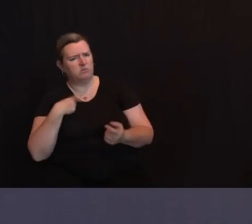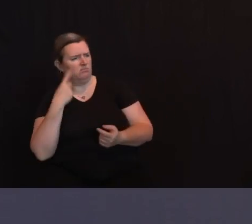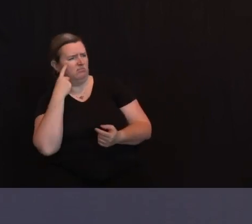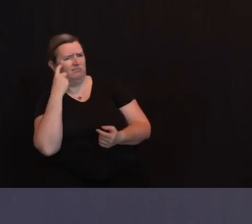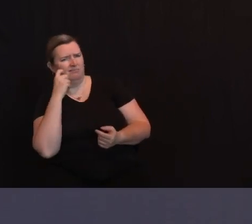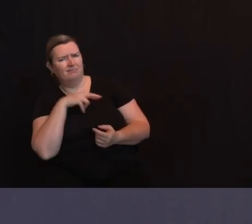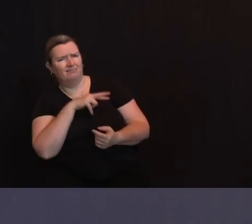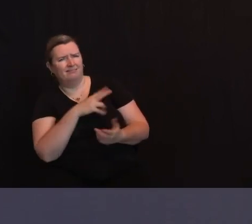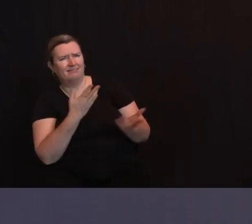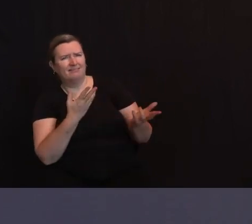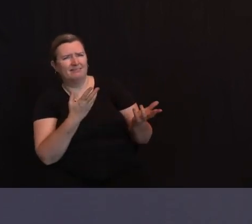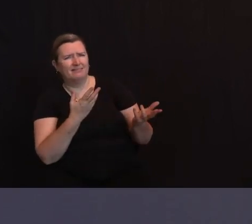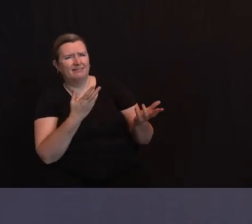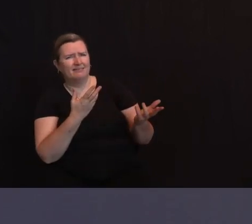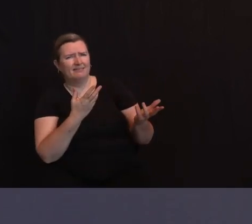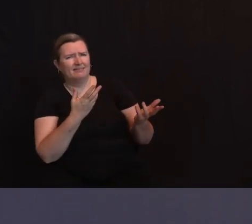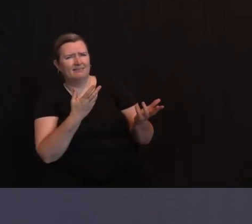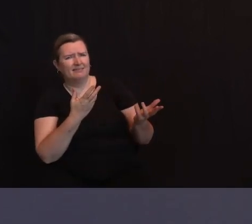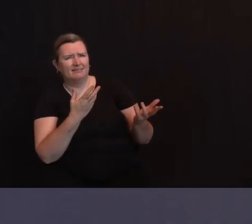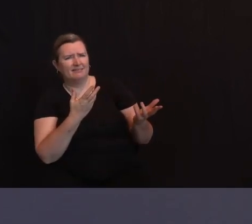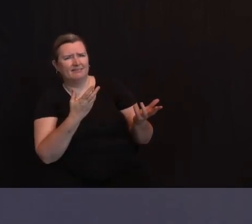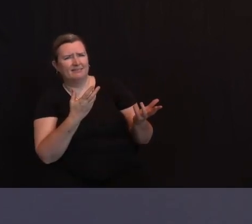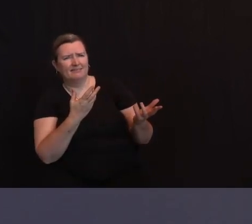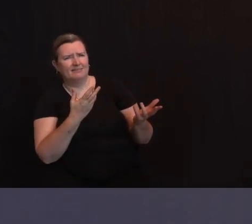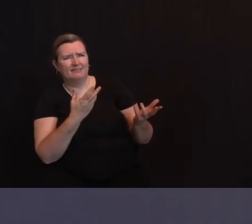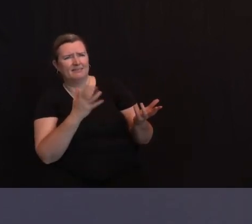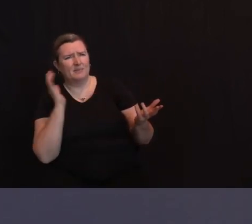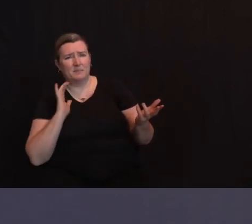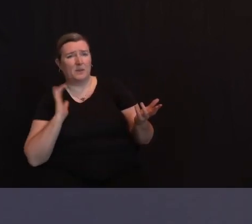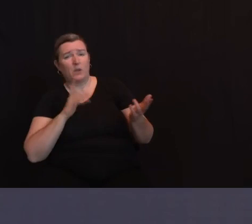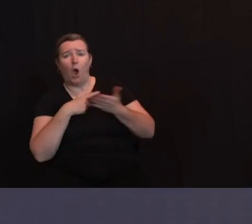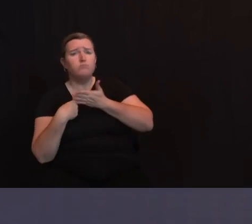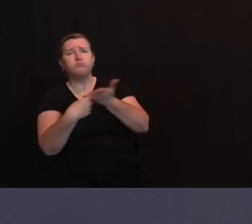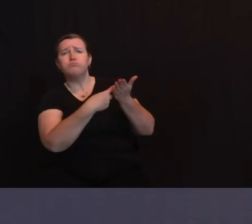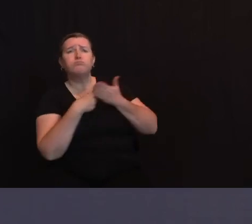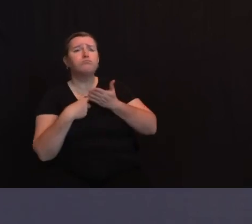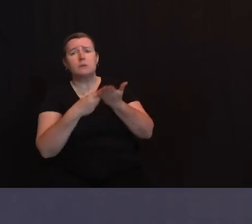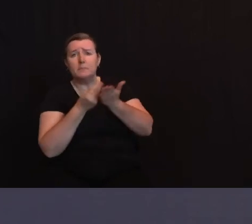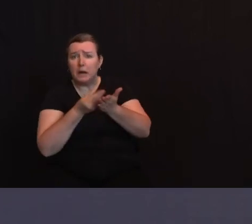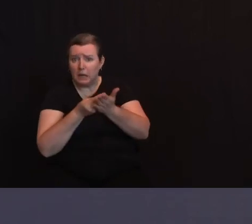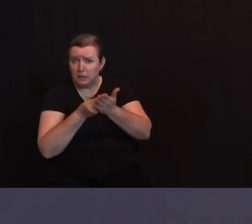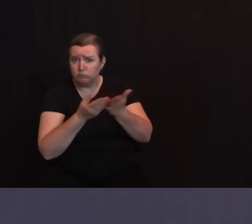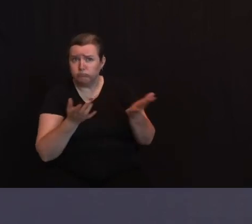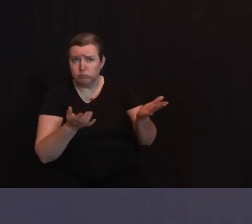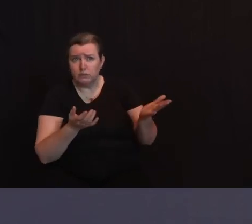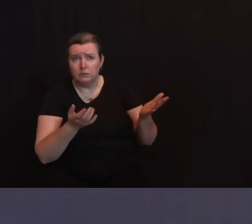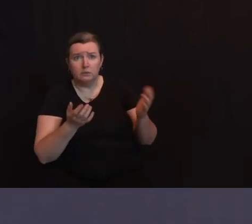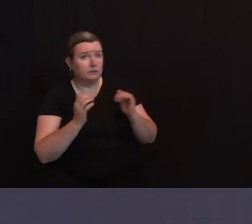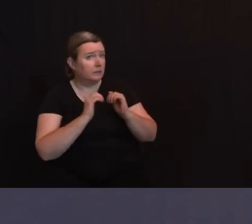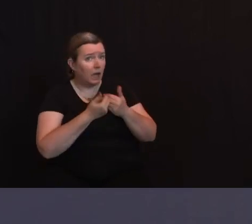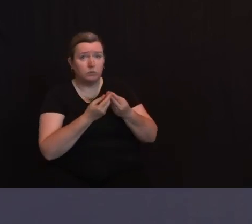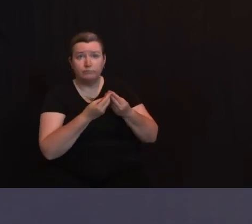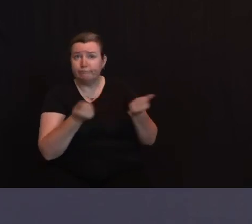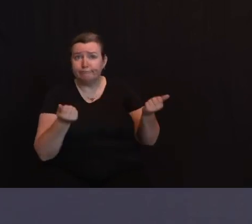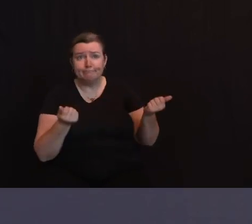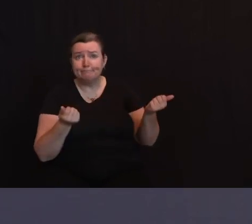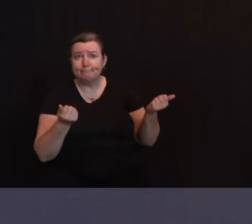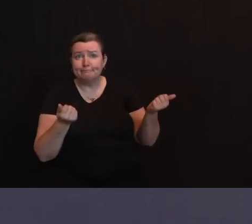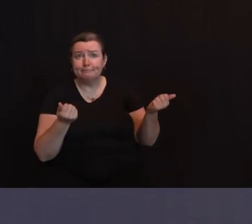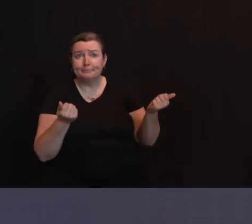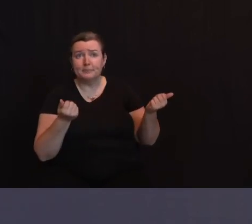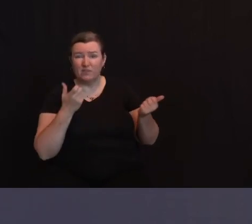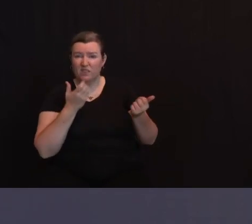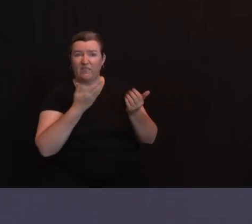in the first several rounds, they got to where they got to because of just unrelenting facts